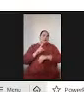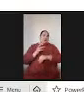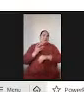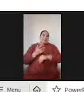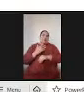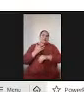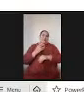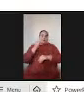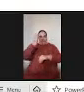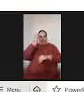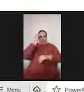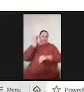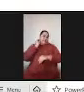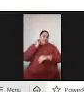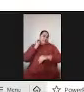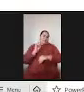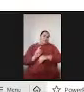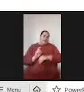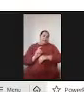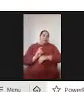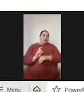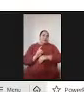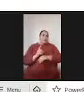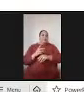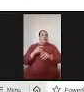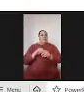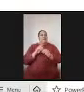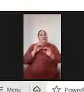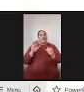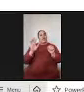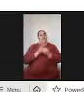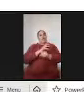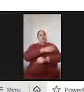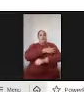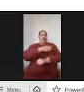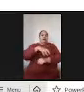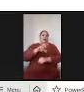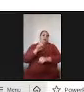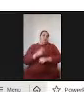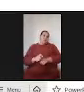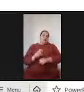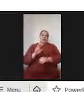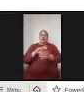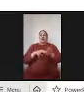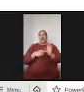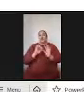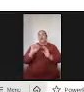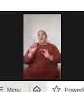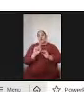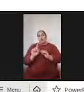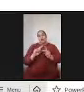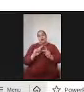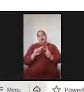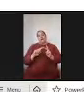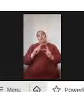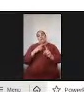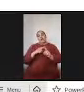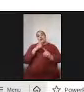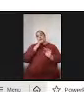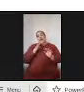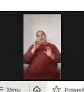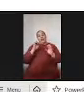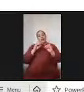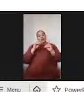taking into account with our core mandates, what the role is, and the fact that the public education